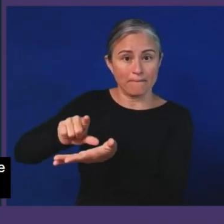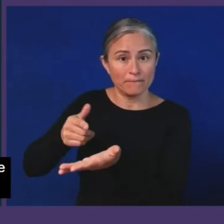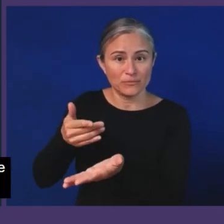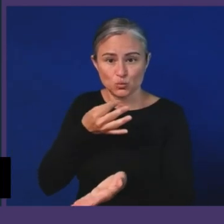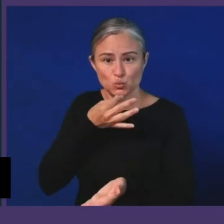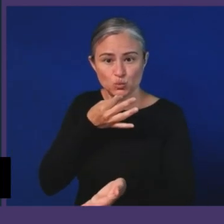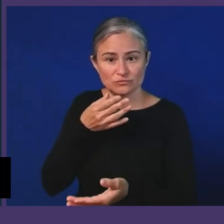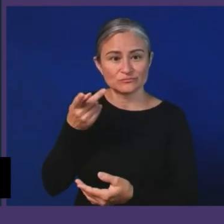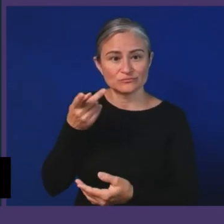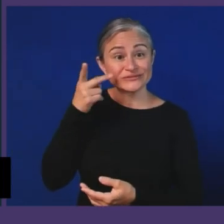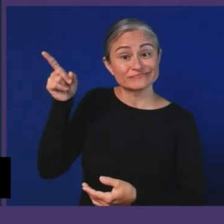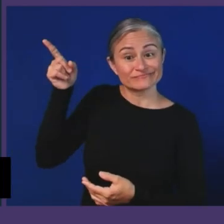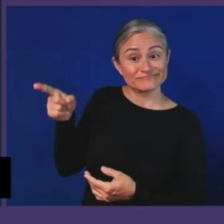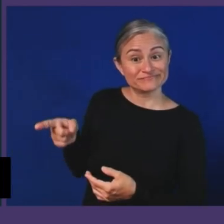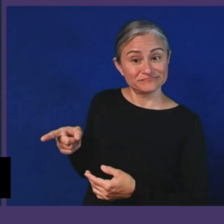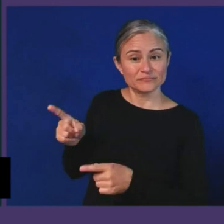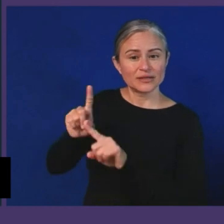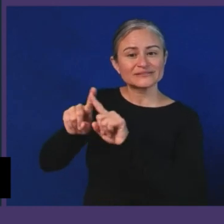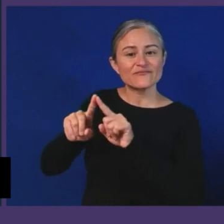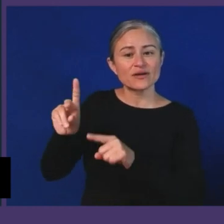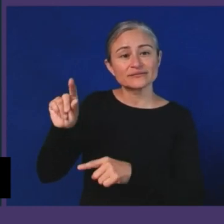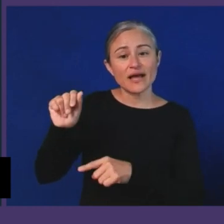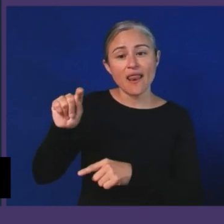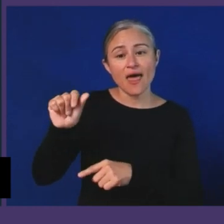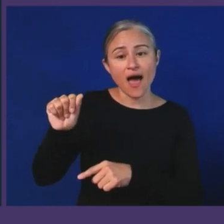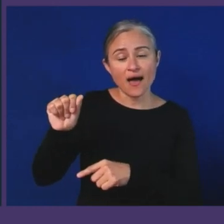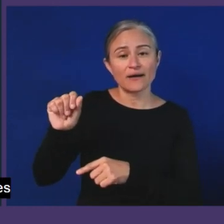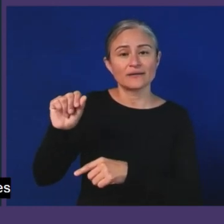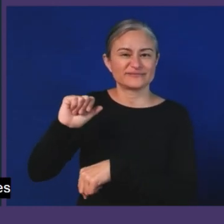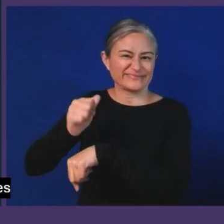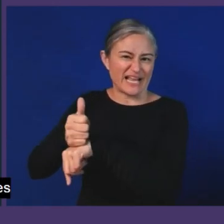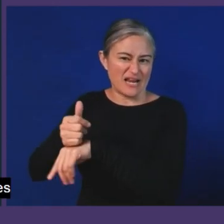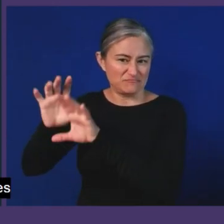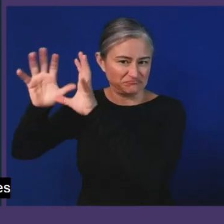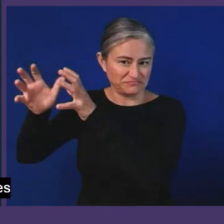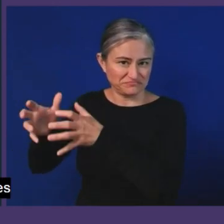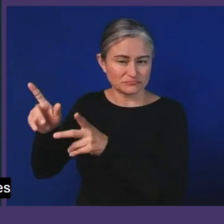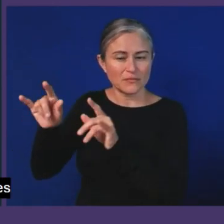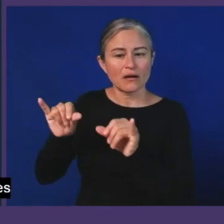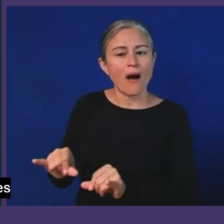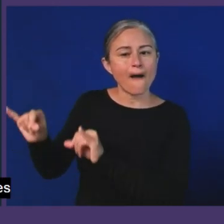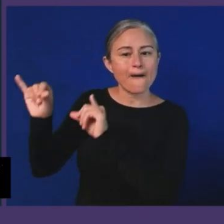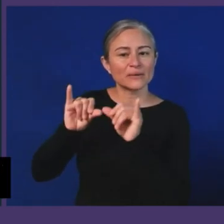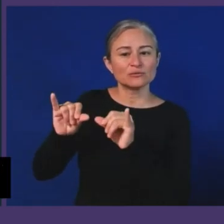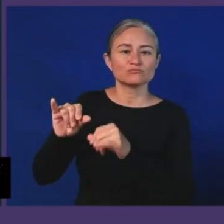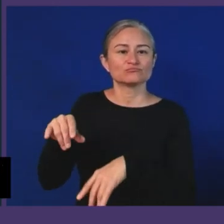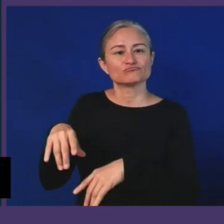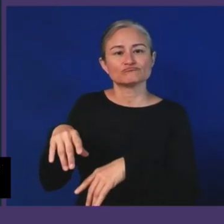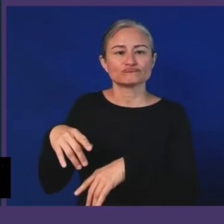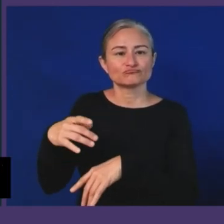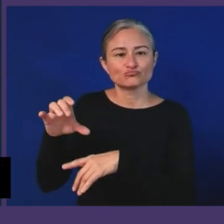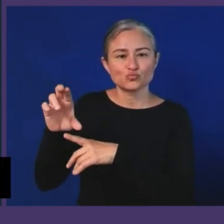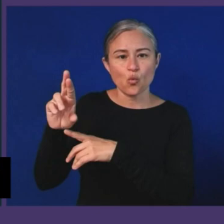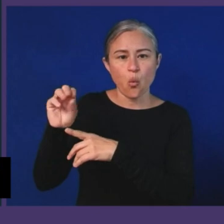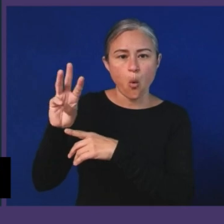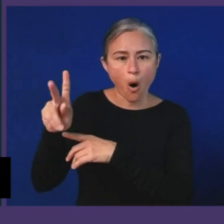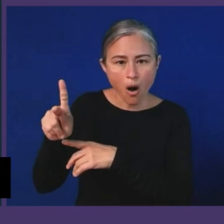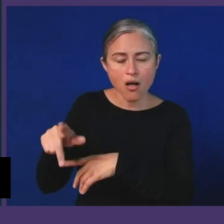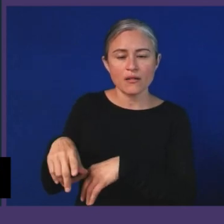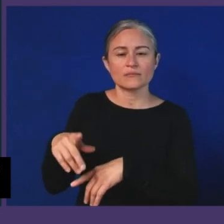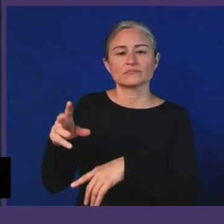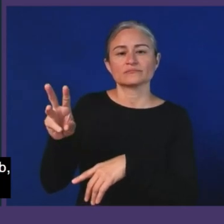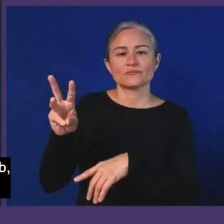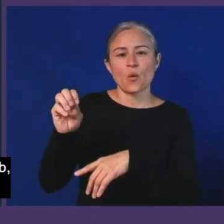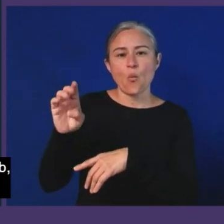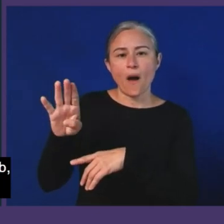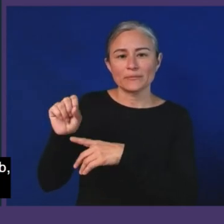these collections. So we have Common Crawl, which is just a web scrape, C4, which is also Common Crawl, and then some high-quality data sets as well. So